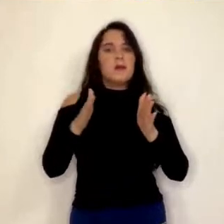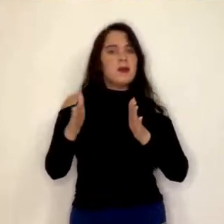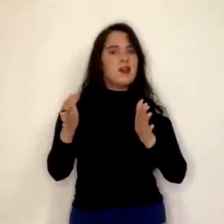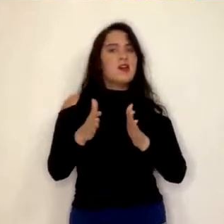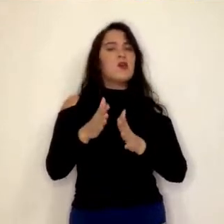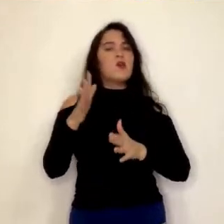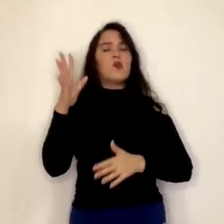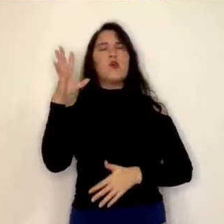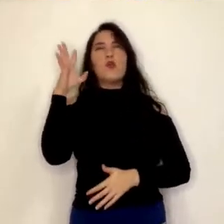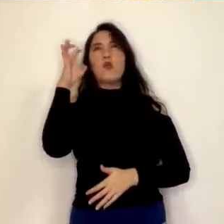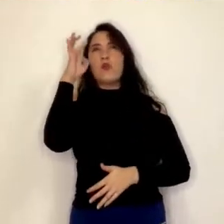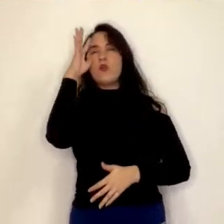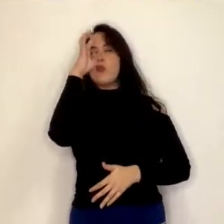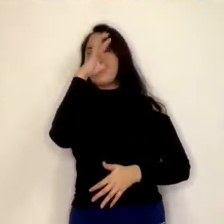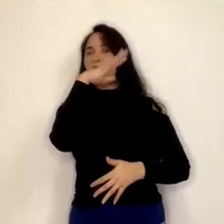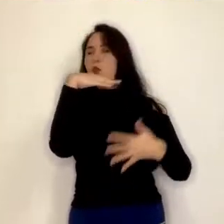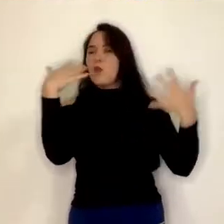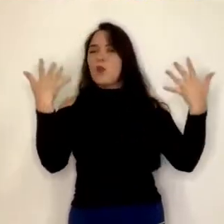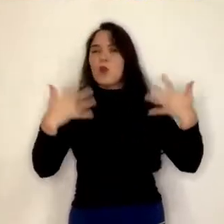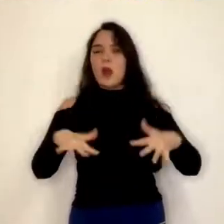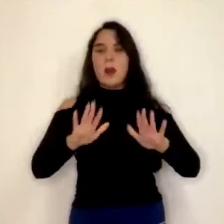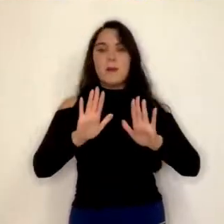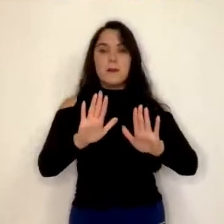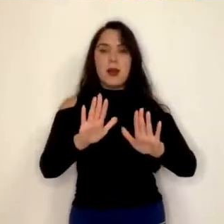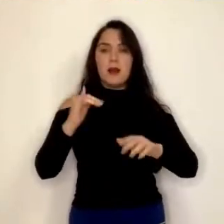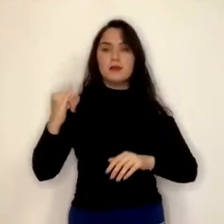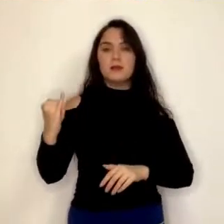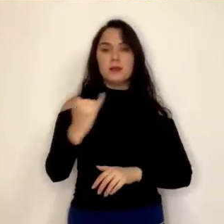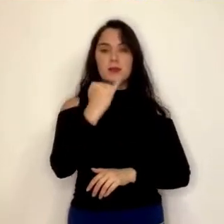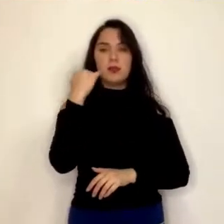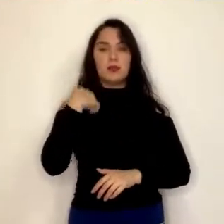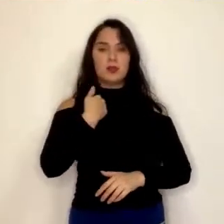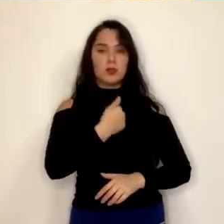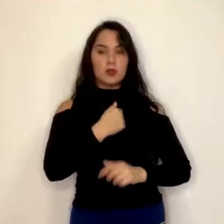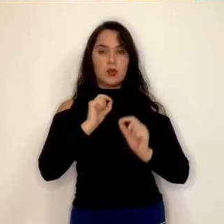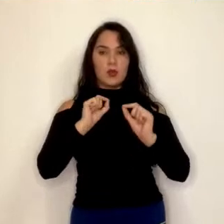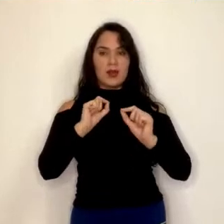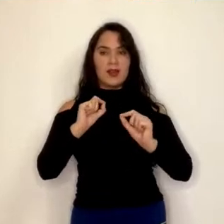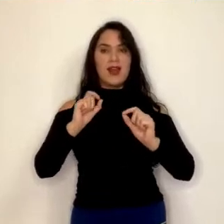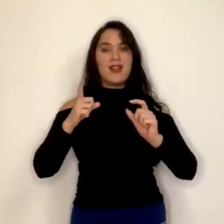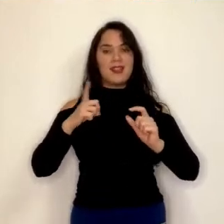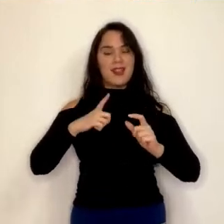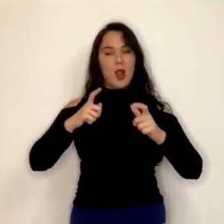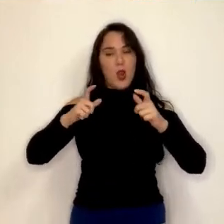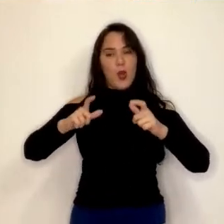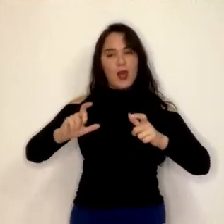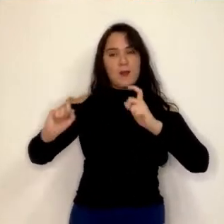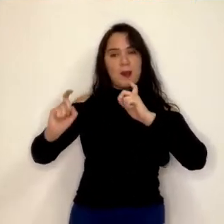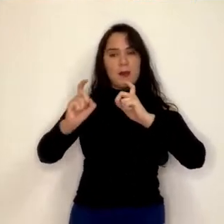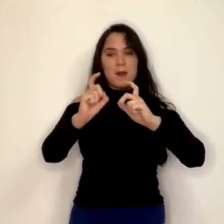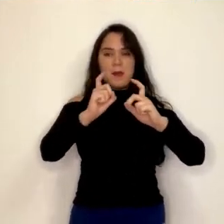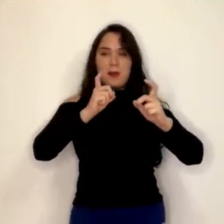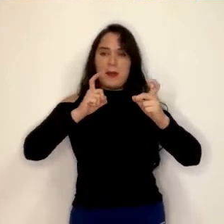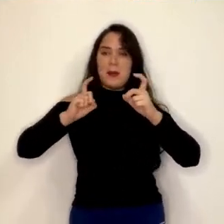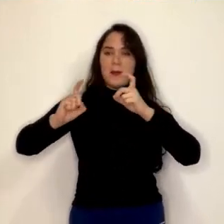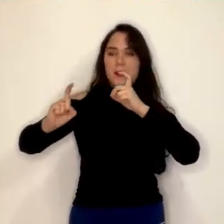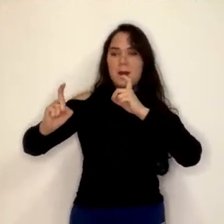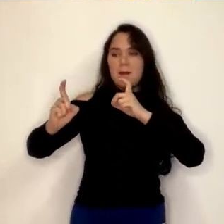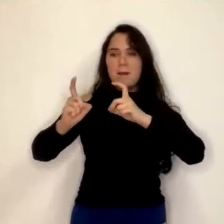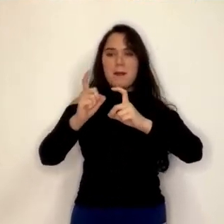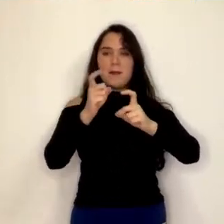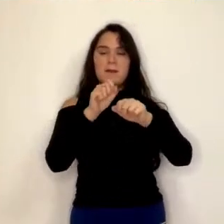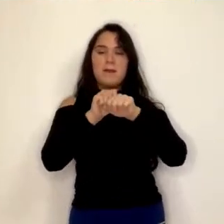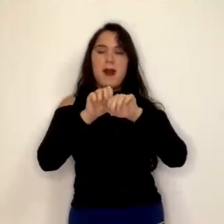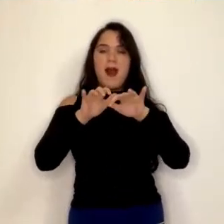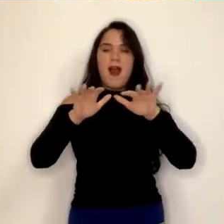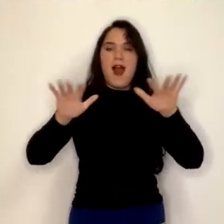authoritative moment in Brazil. It's a very challenging moment, but it's fundamental that we have spaces like